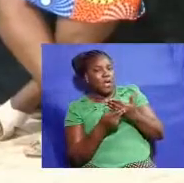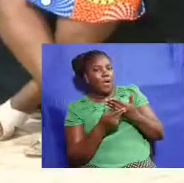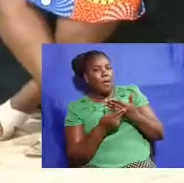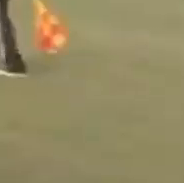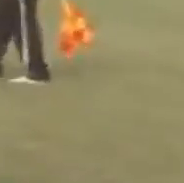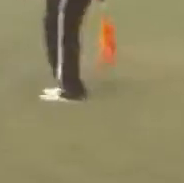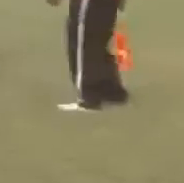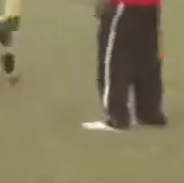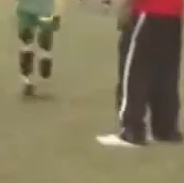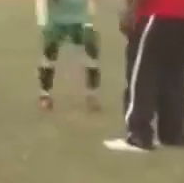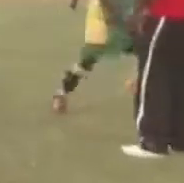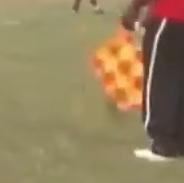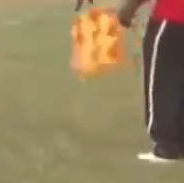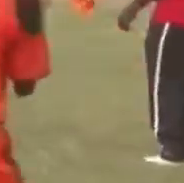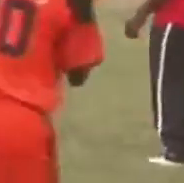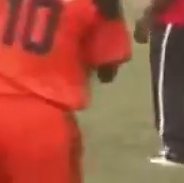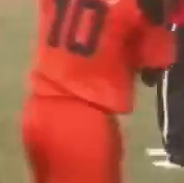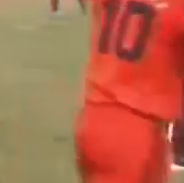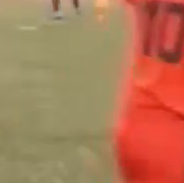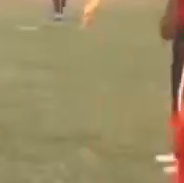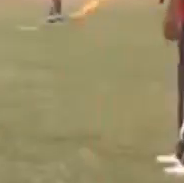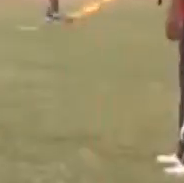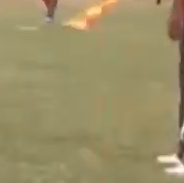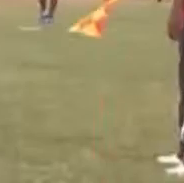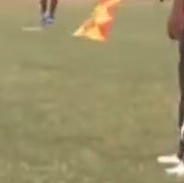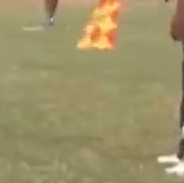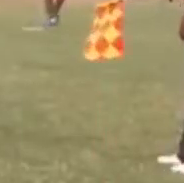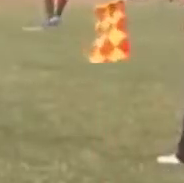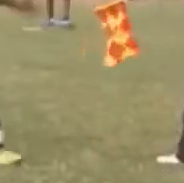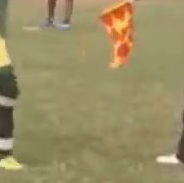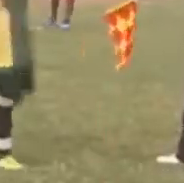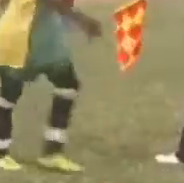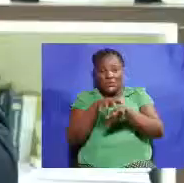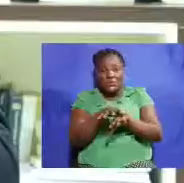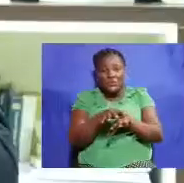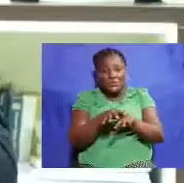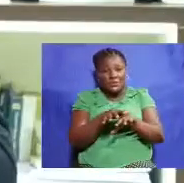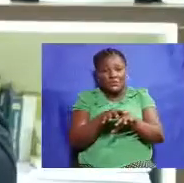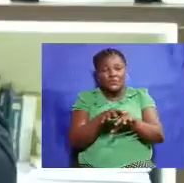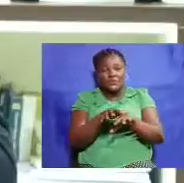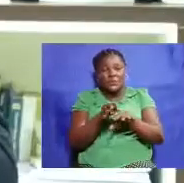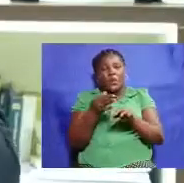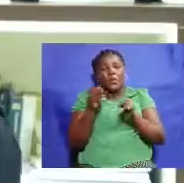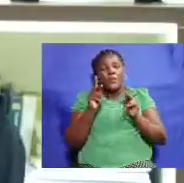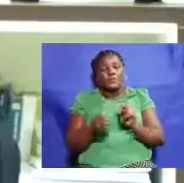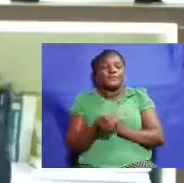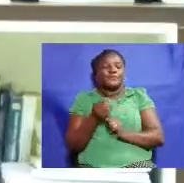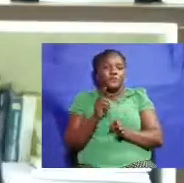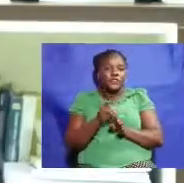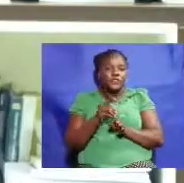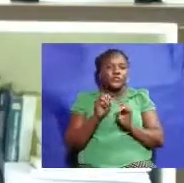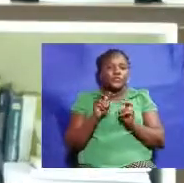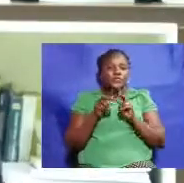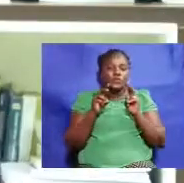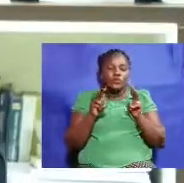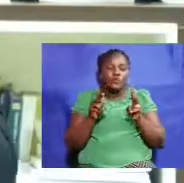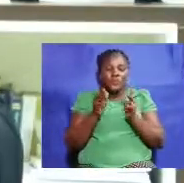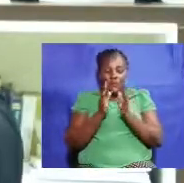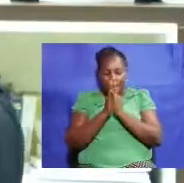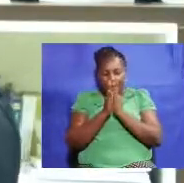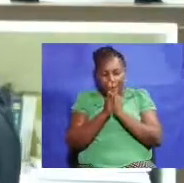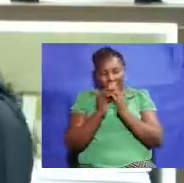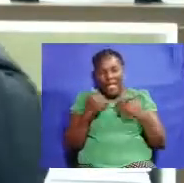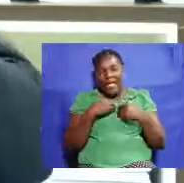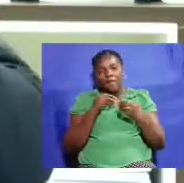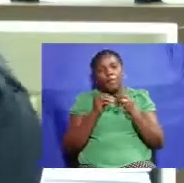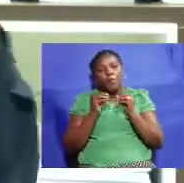the fan games, and perhaps have other projects. So it's my sincere prayer that they can raise a lot of resources to get them